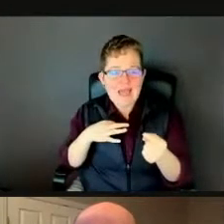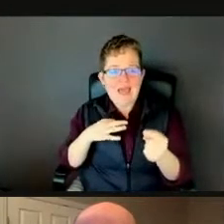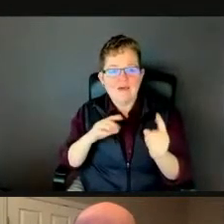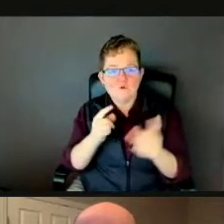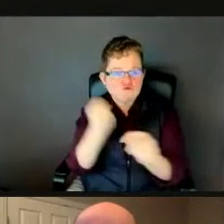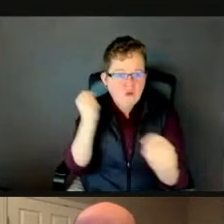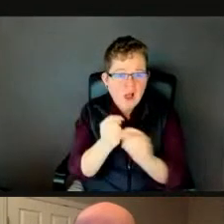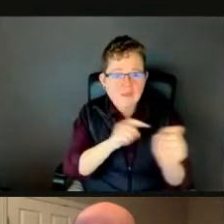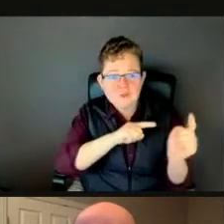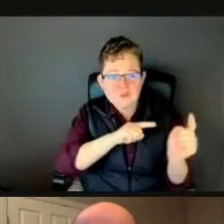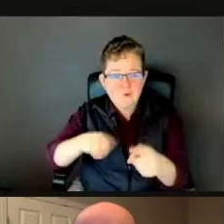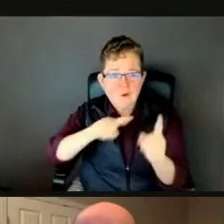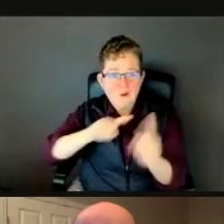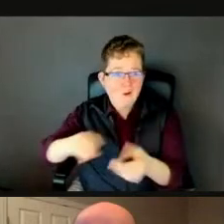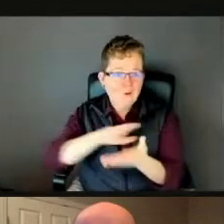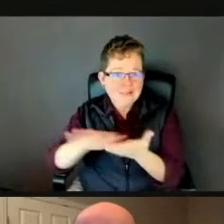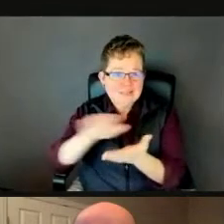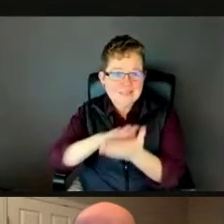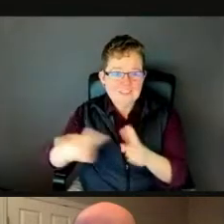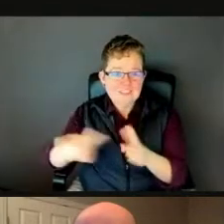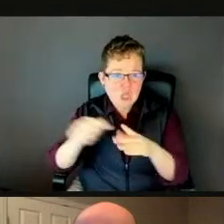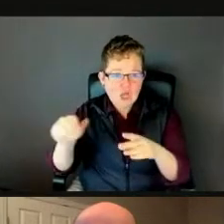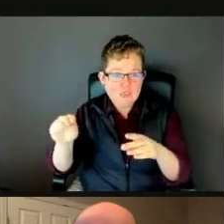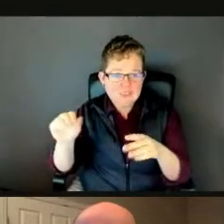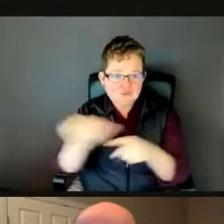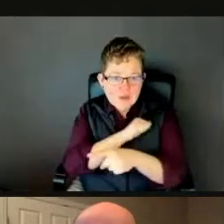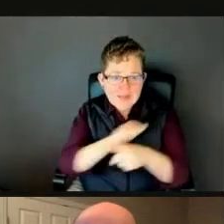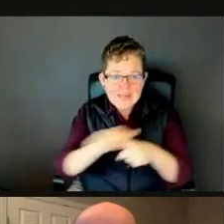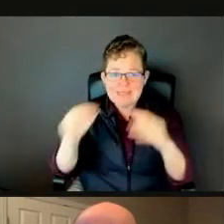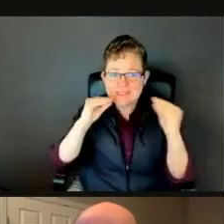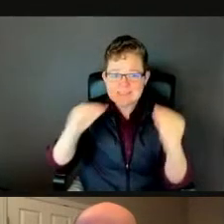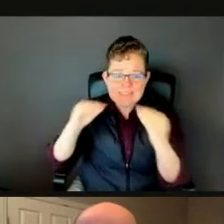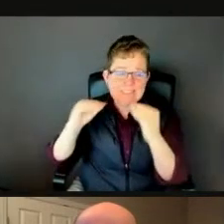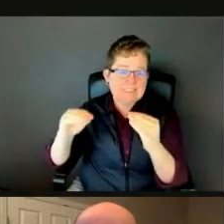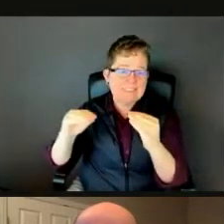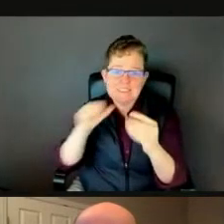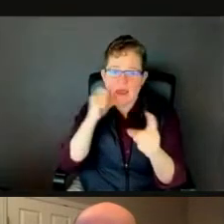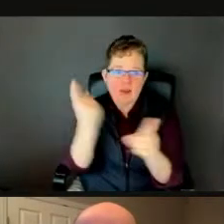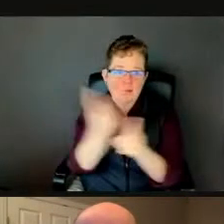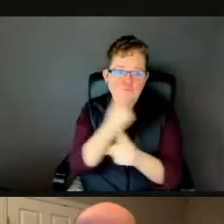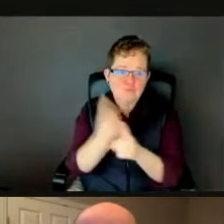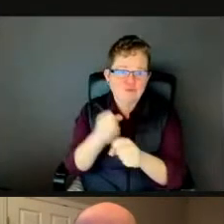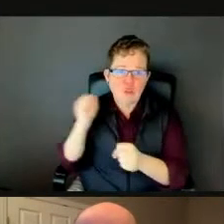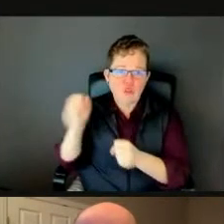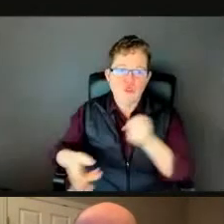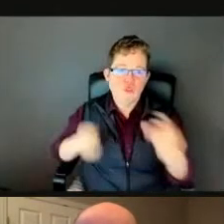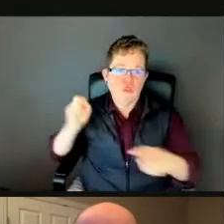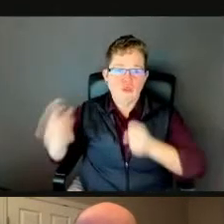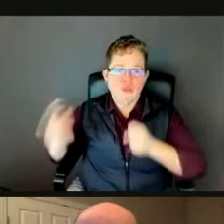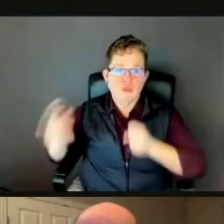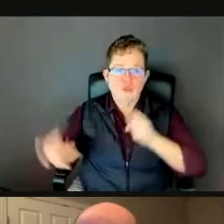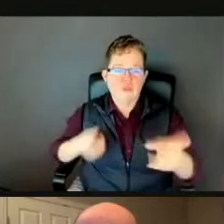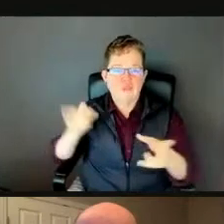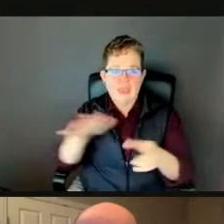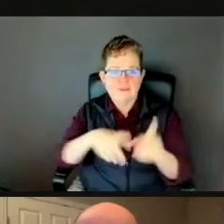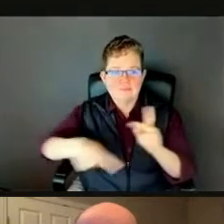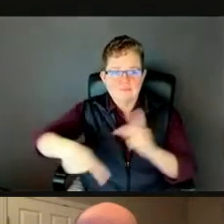out and start training and teaching, that this isn't unacceptable, and in this area around